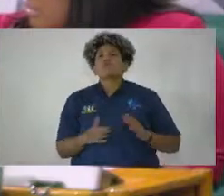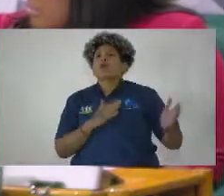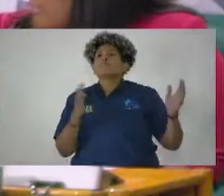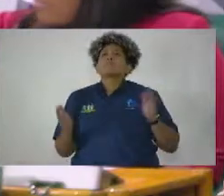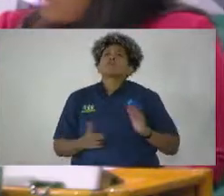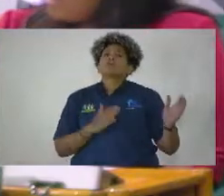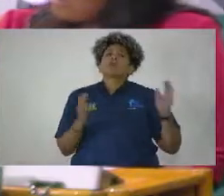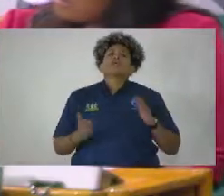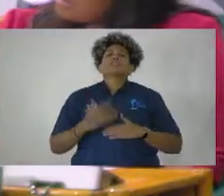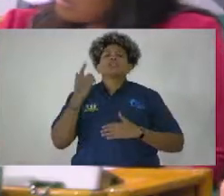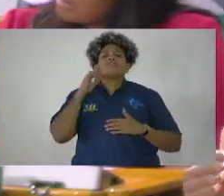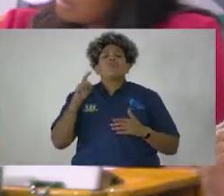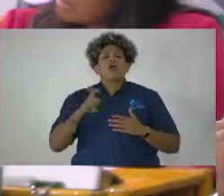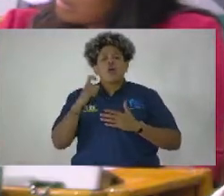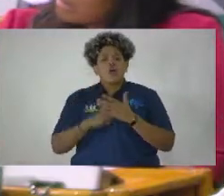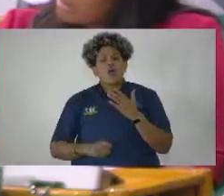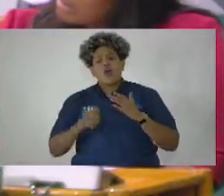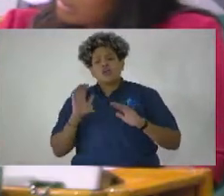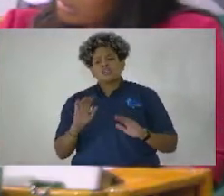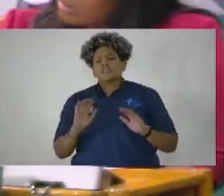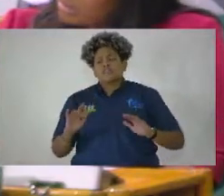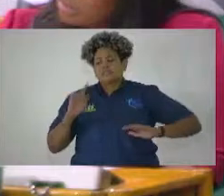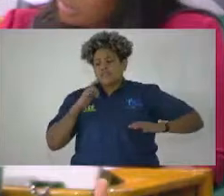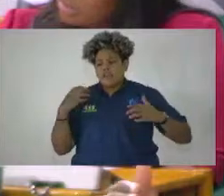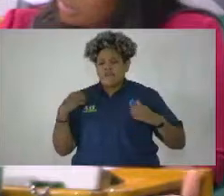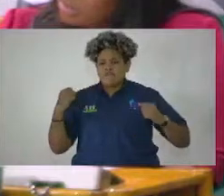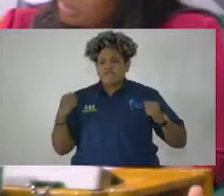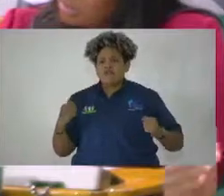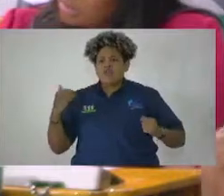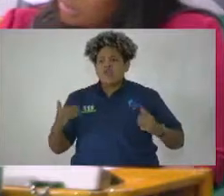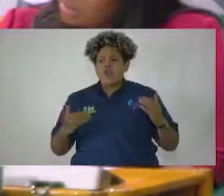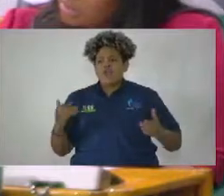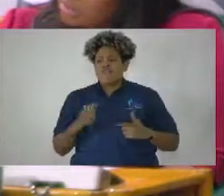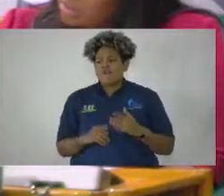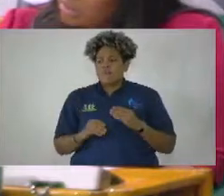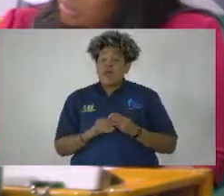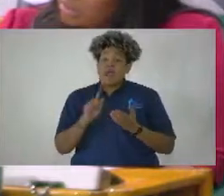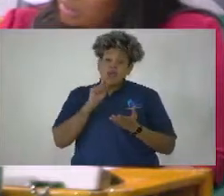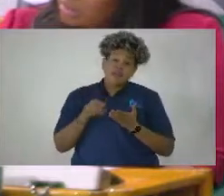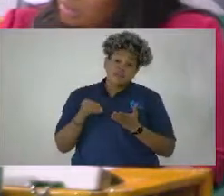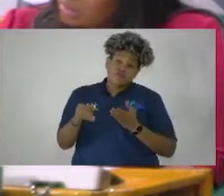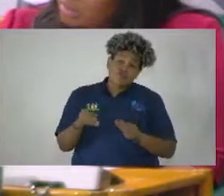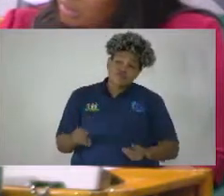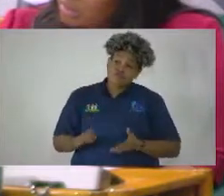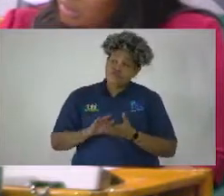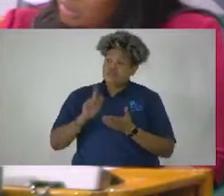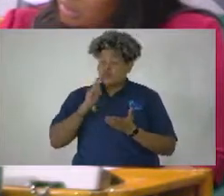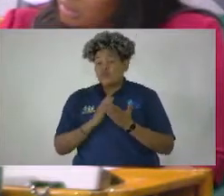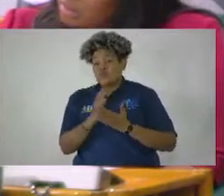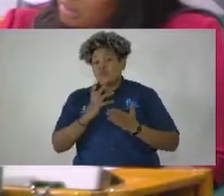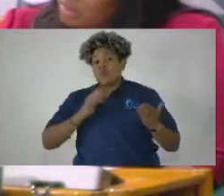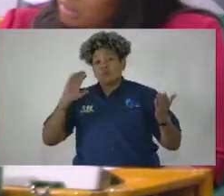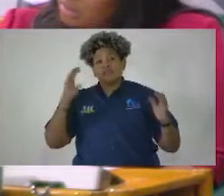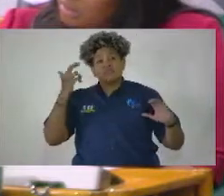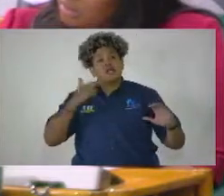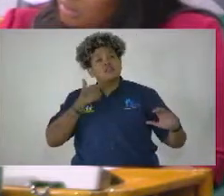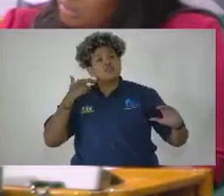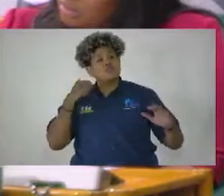preparations for the cost of recovery and relief through our disaster risk